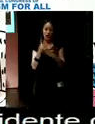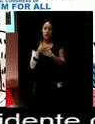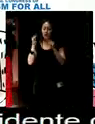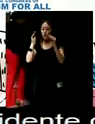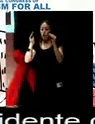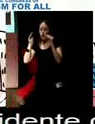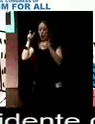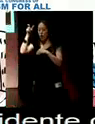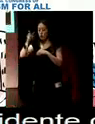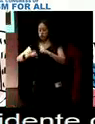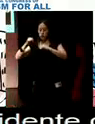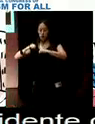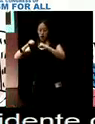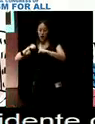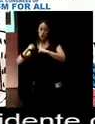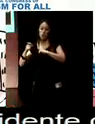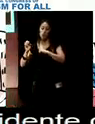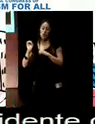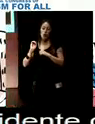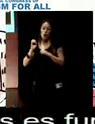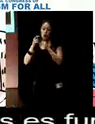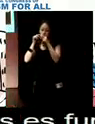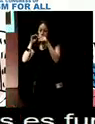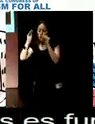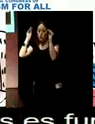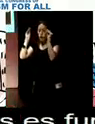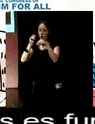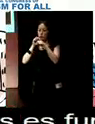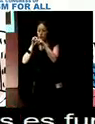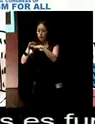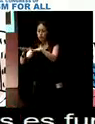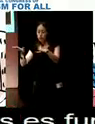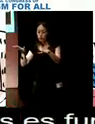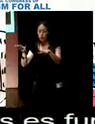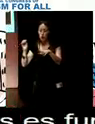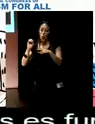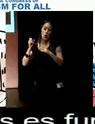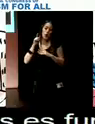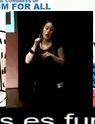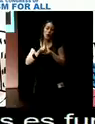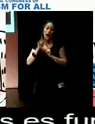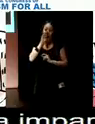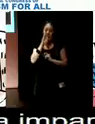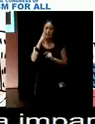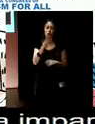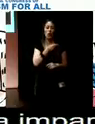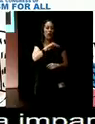We must take actions in education, in the disseminating training,